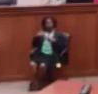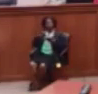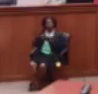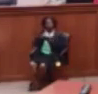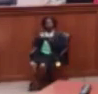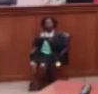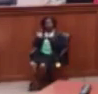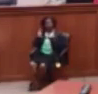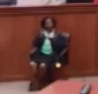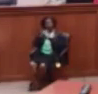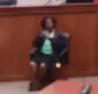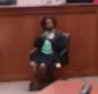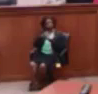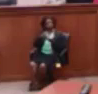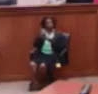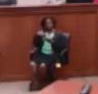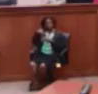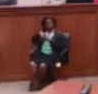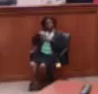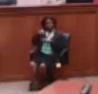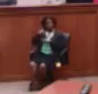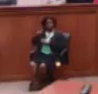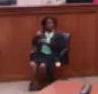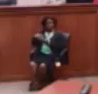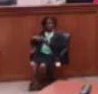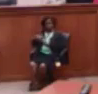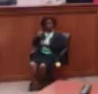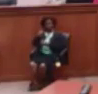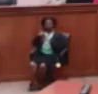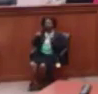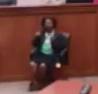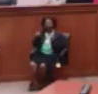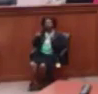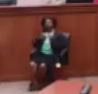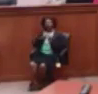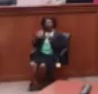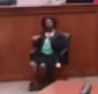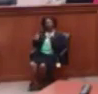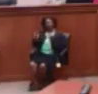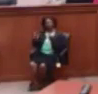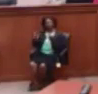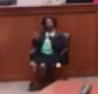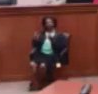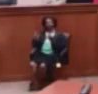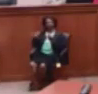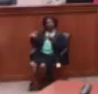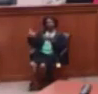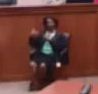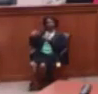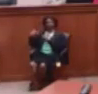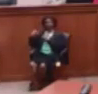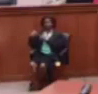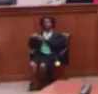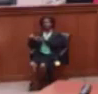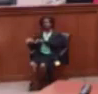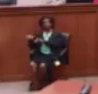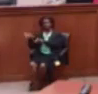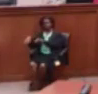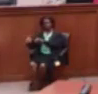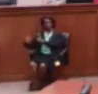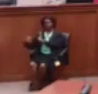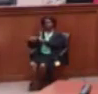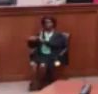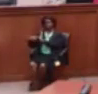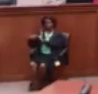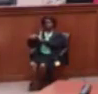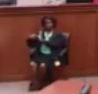pathways, in the Jumpstart program, how that overlays with our accountability systems, and how we're going to address